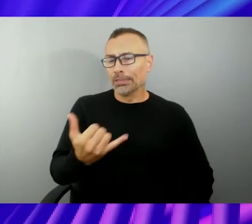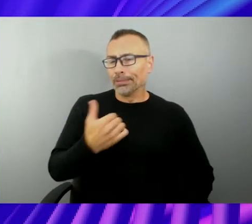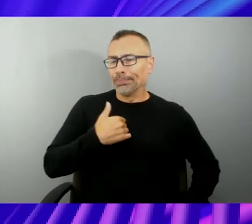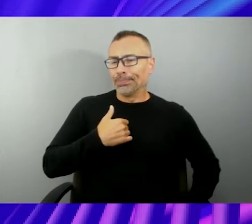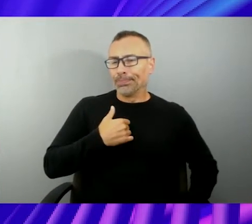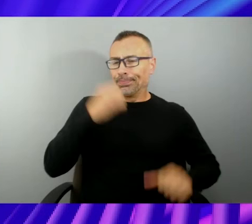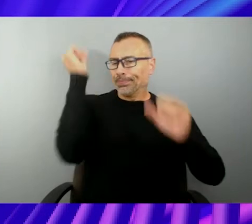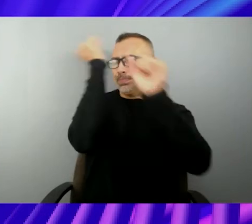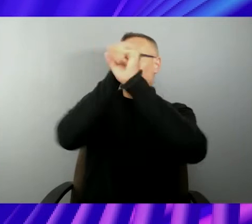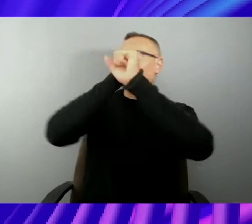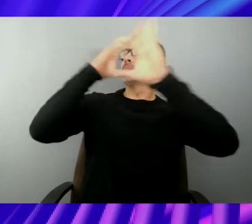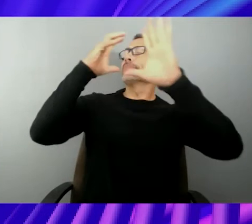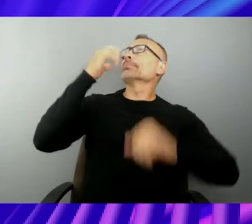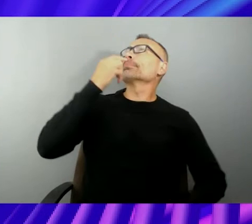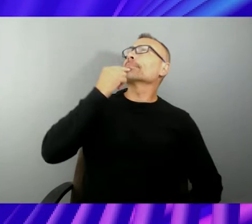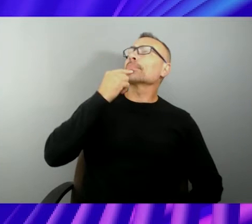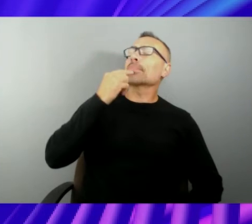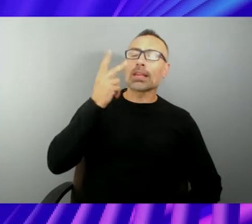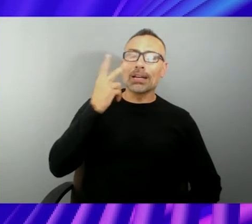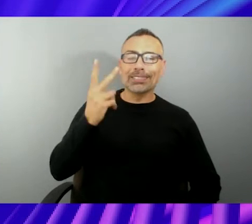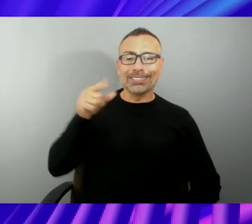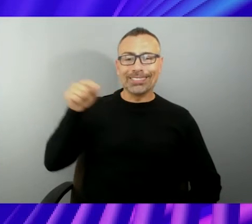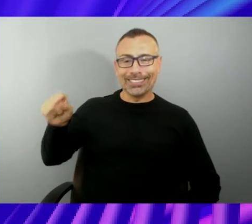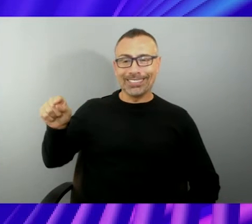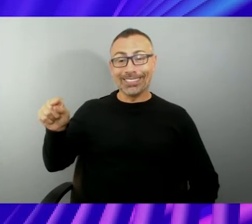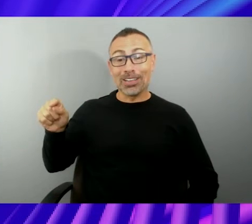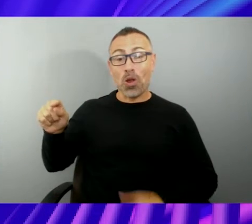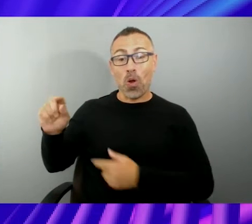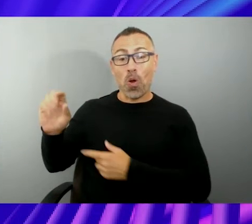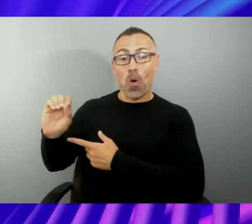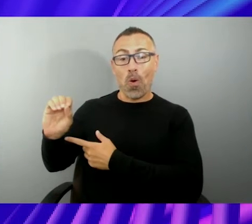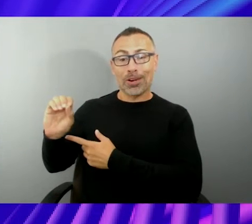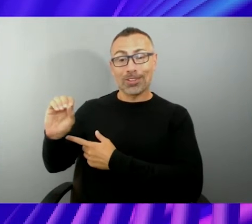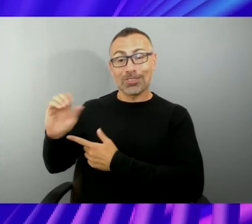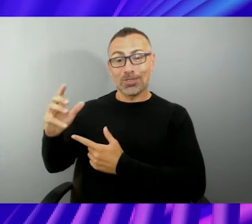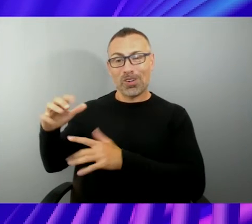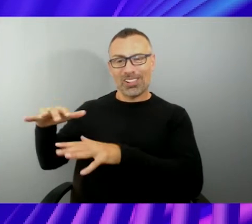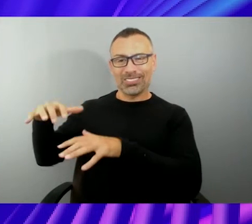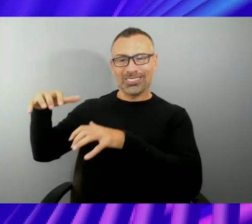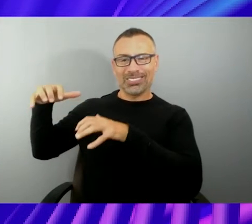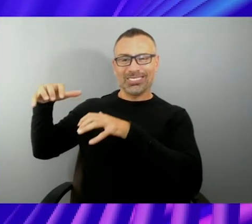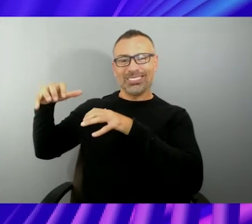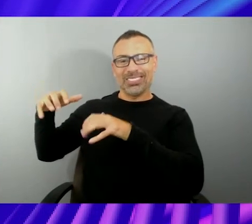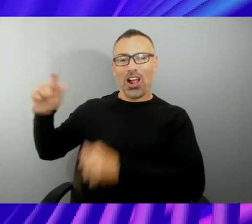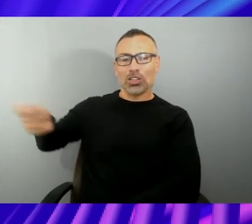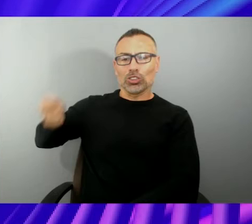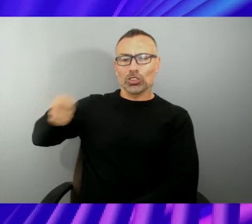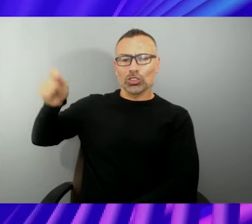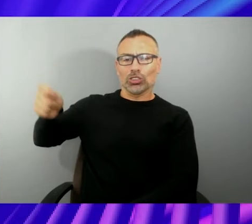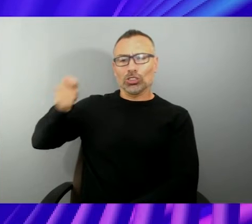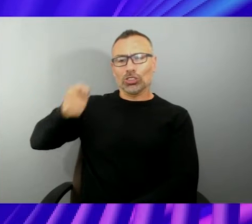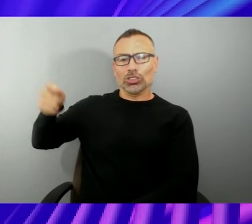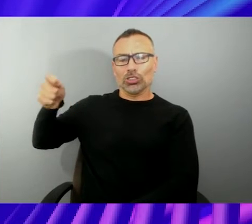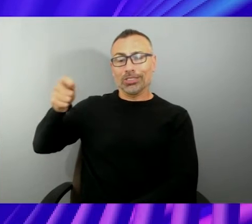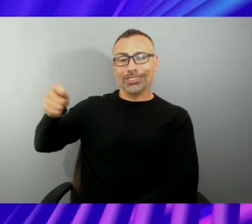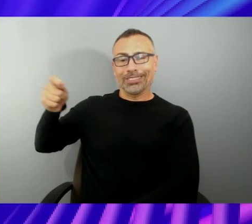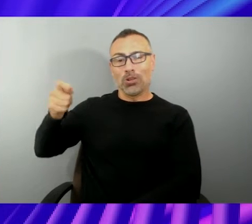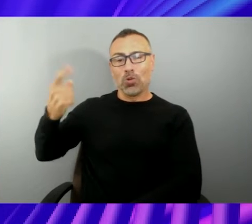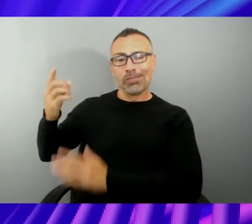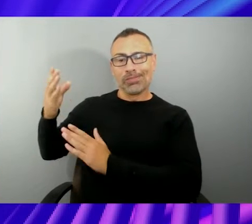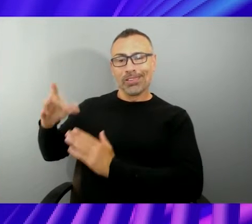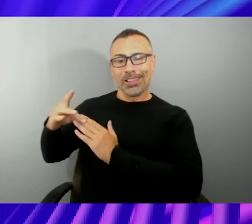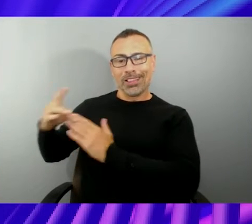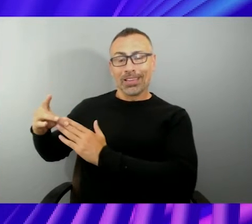of an orchestration where there's this conductor. So I see that as like a central hub. And then in an event driven application, you